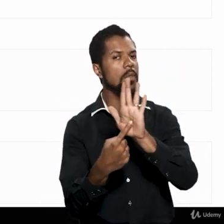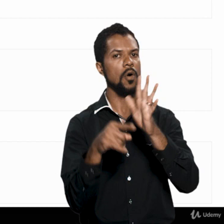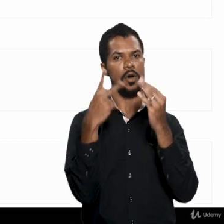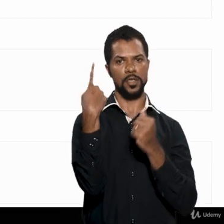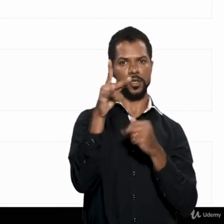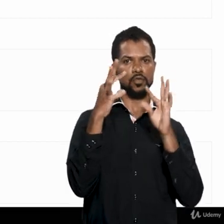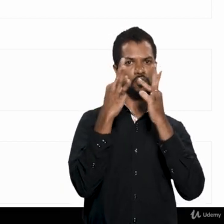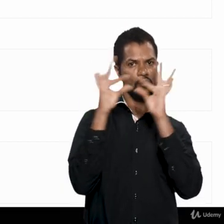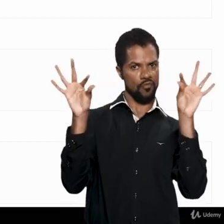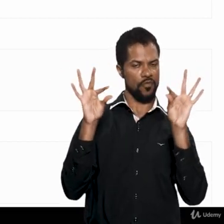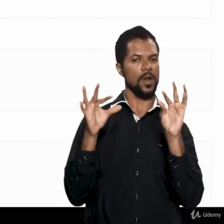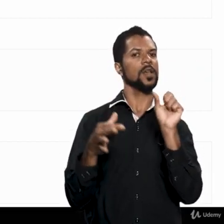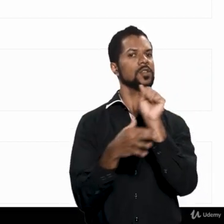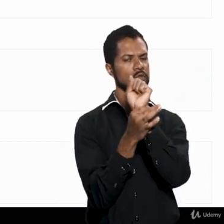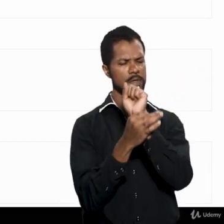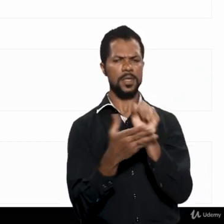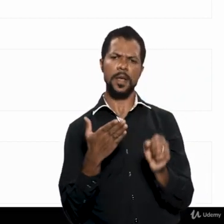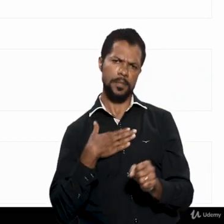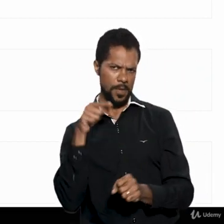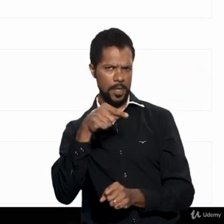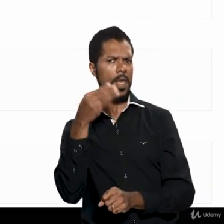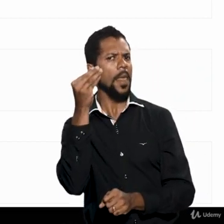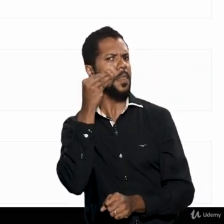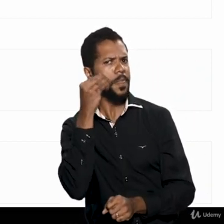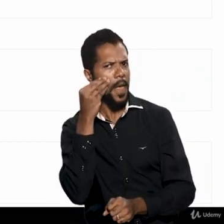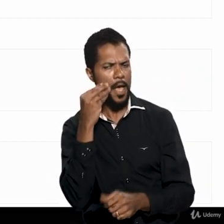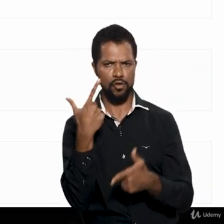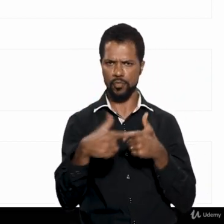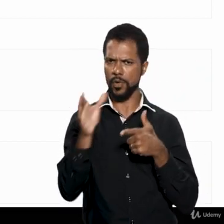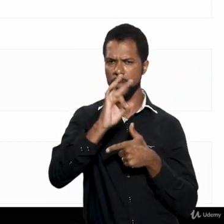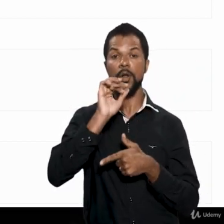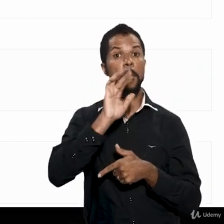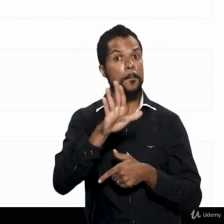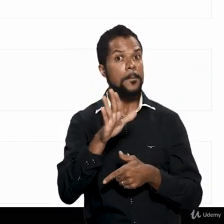But remember, never ever show